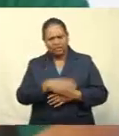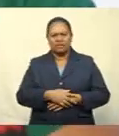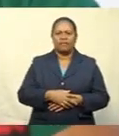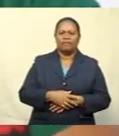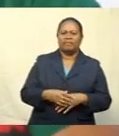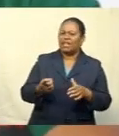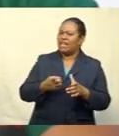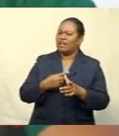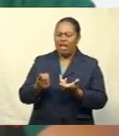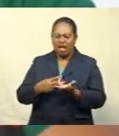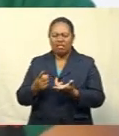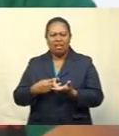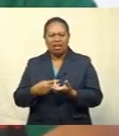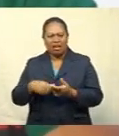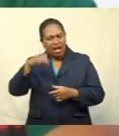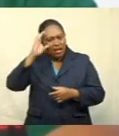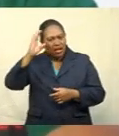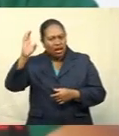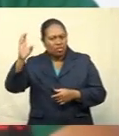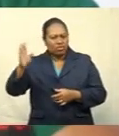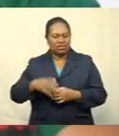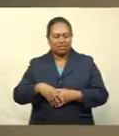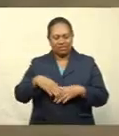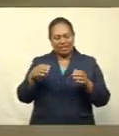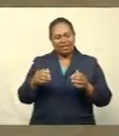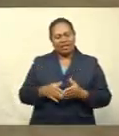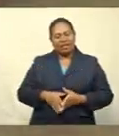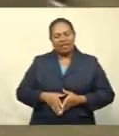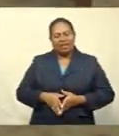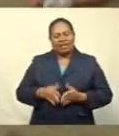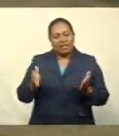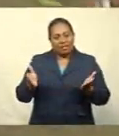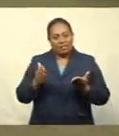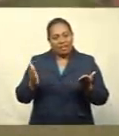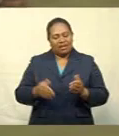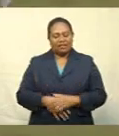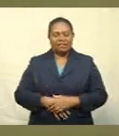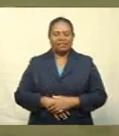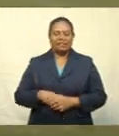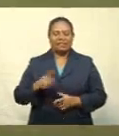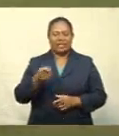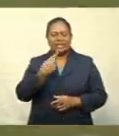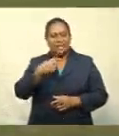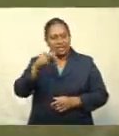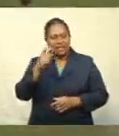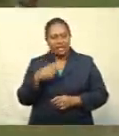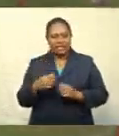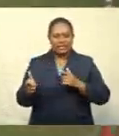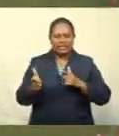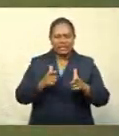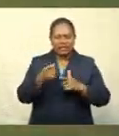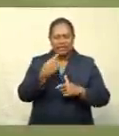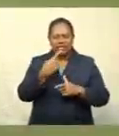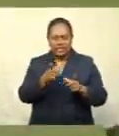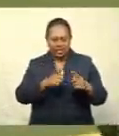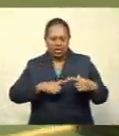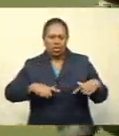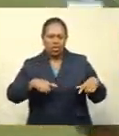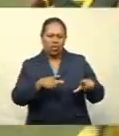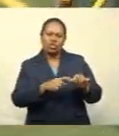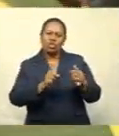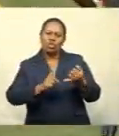was playing, and a couple of other African teams. The national team have featured and won local tournaments like the